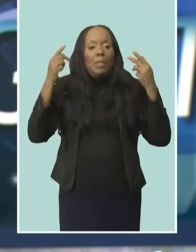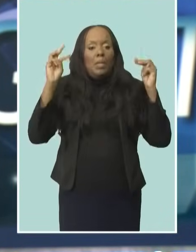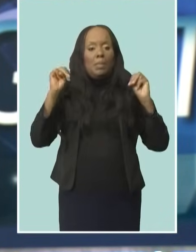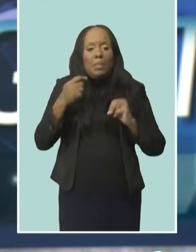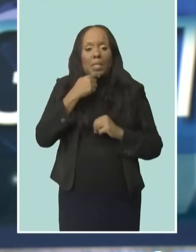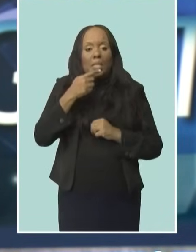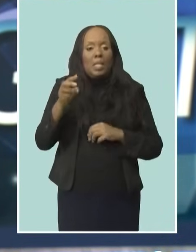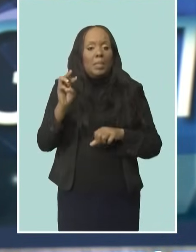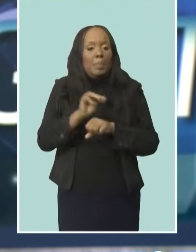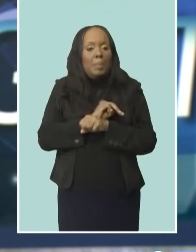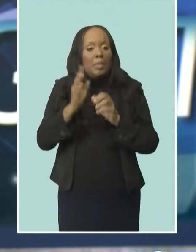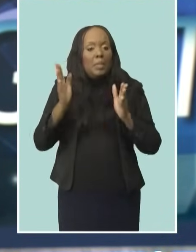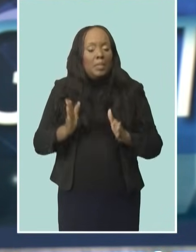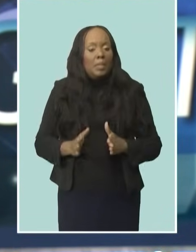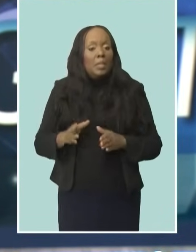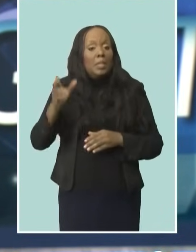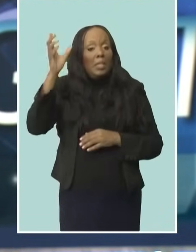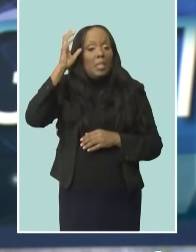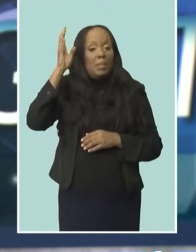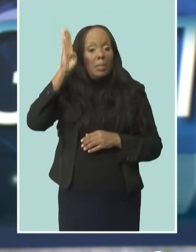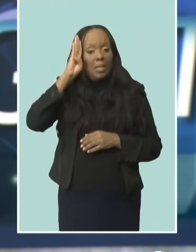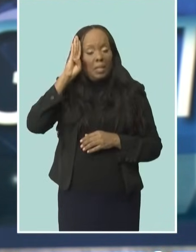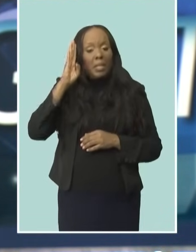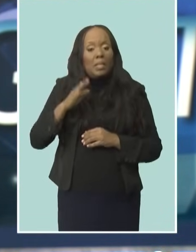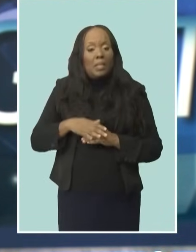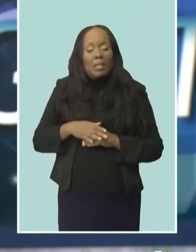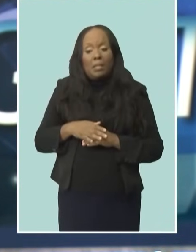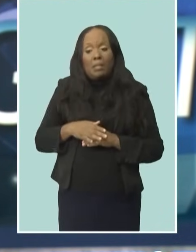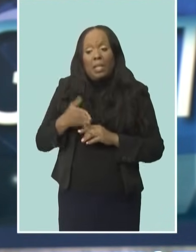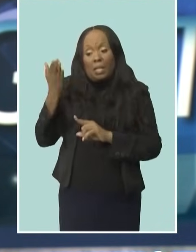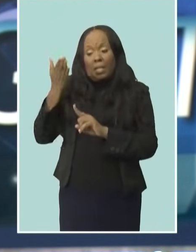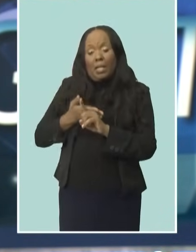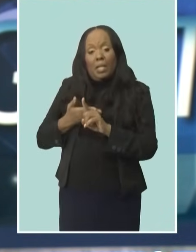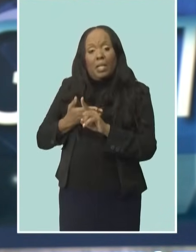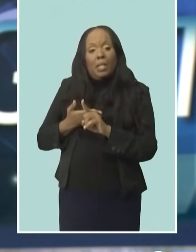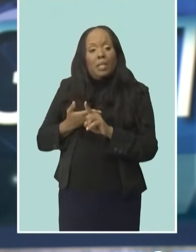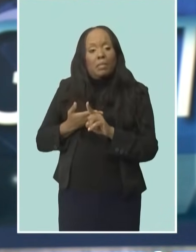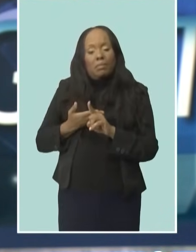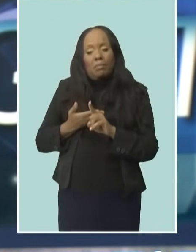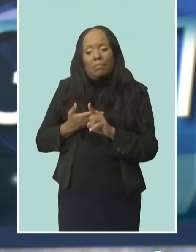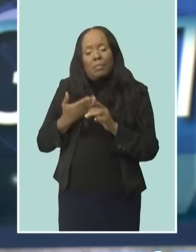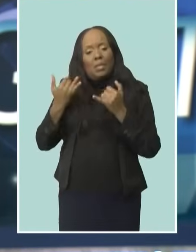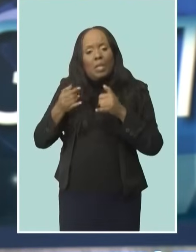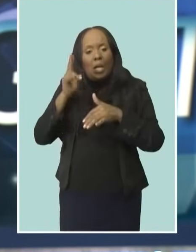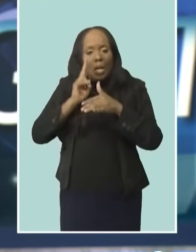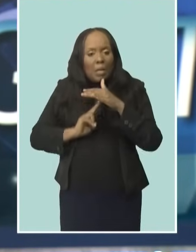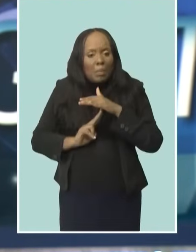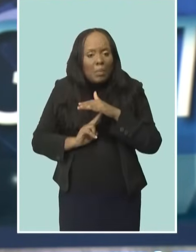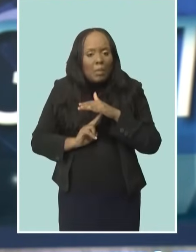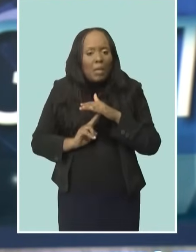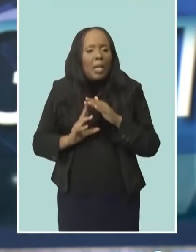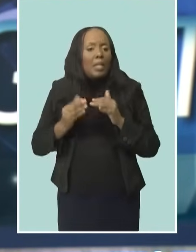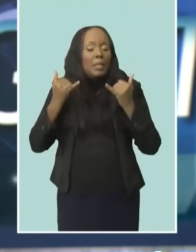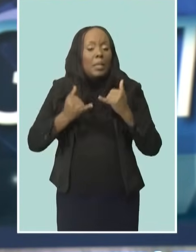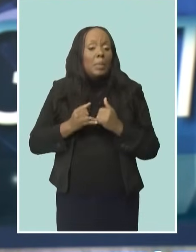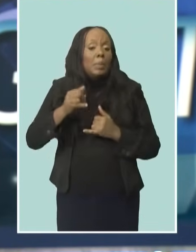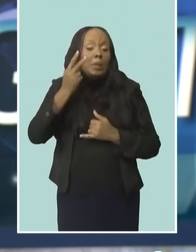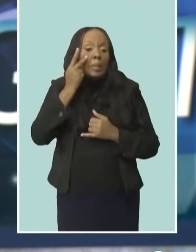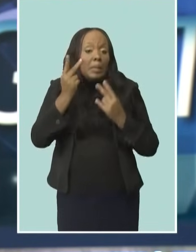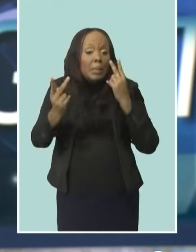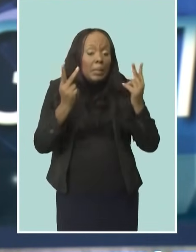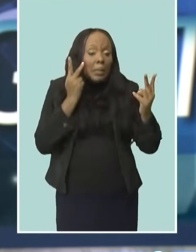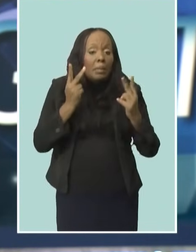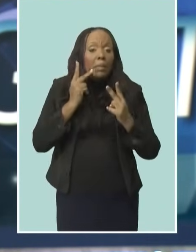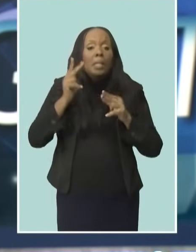Minister Motley tells Minister Blackman that he comes to the Honourable Chamber with humility, grounded in seeing, hearing and